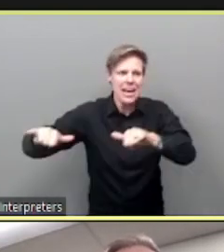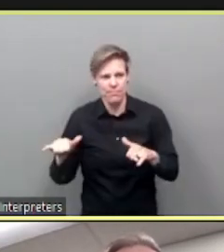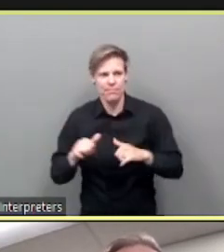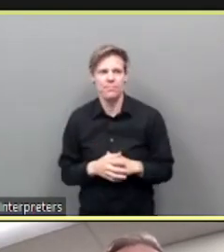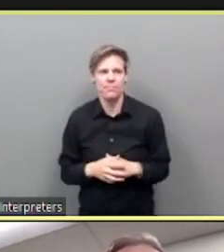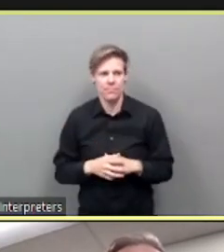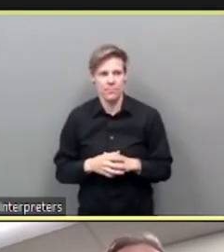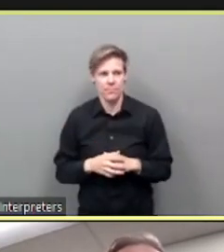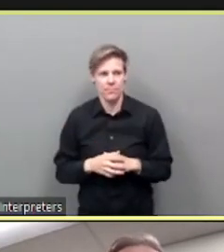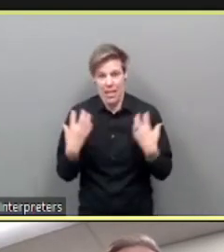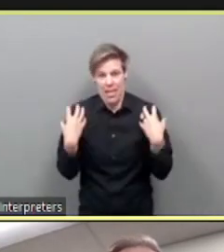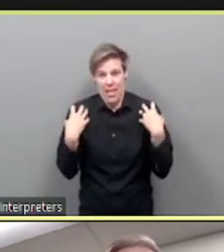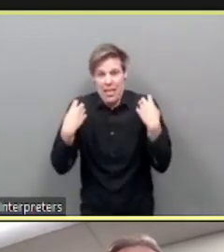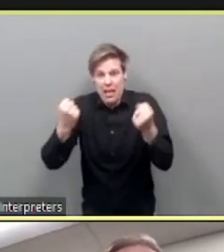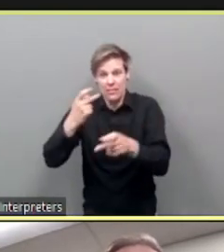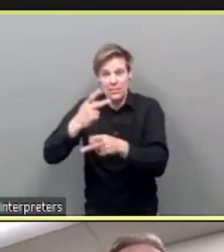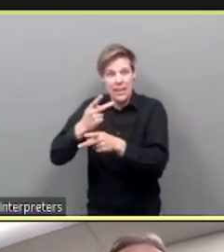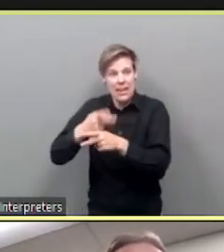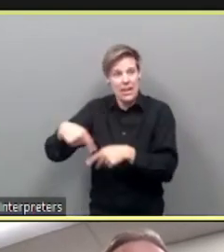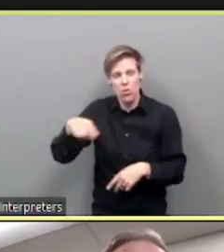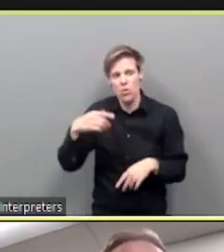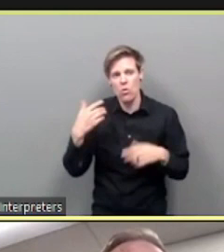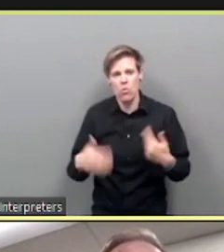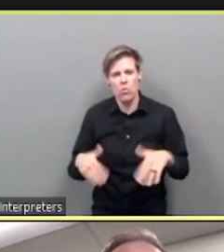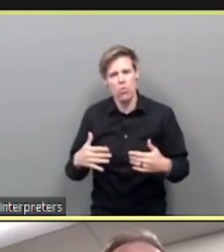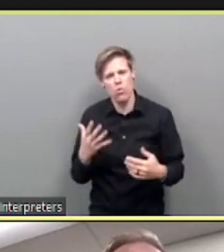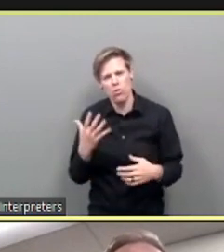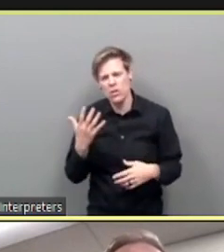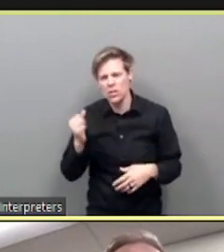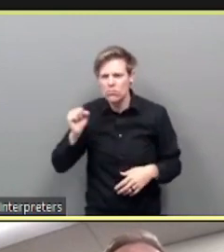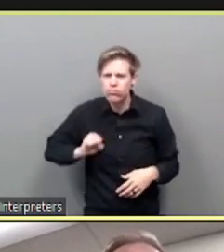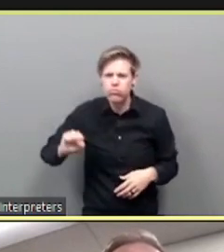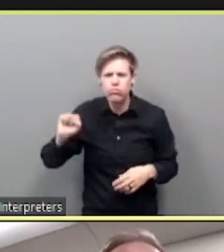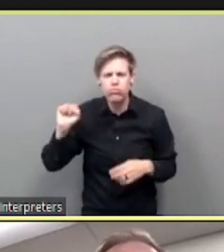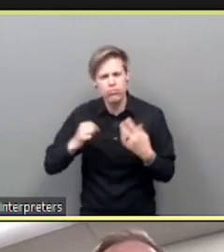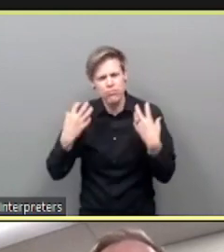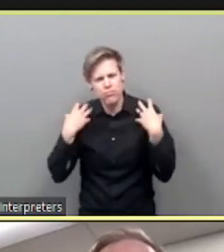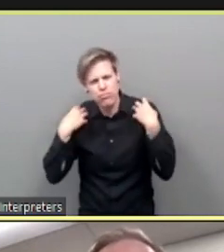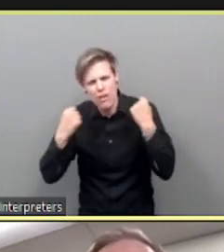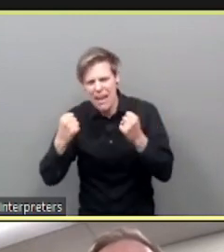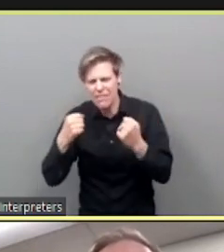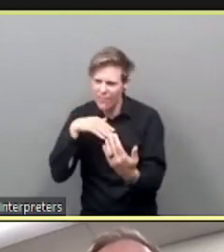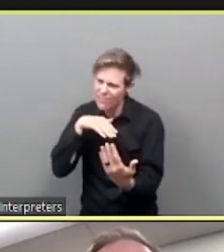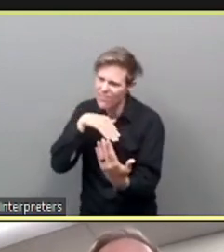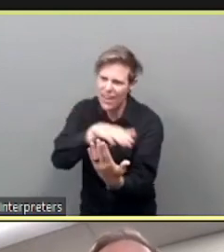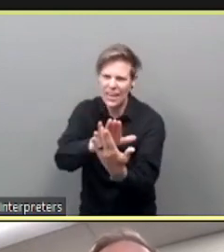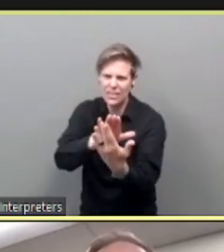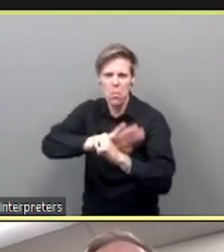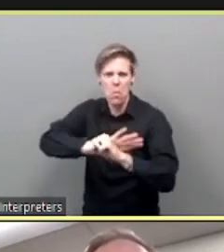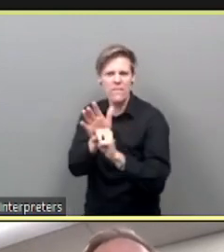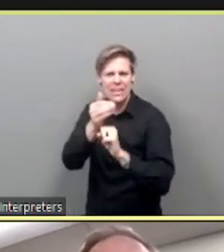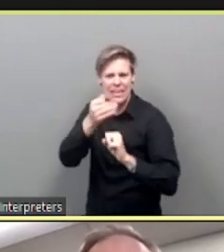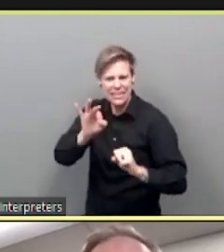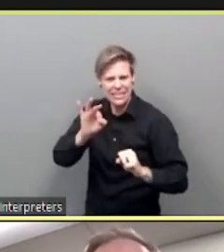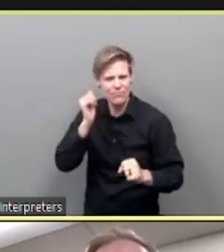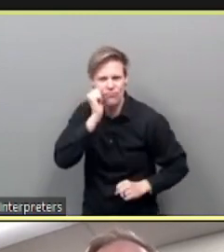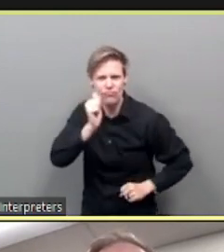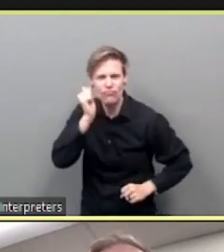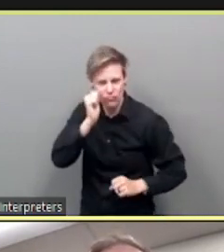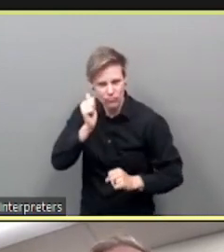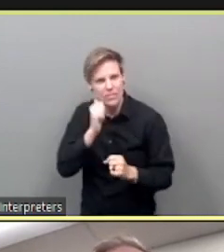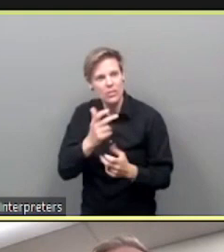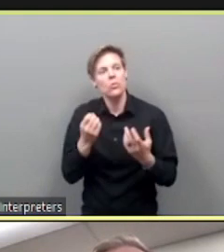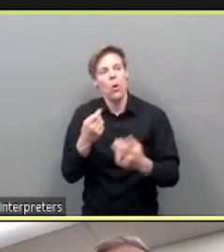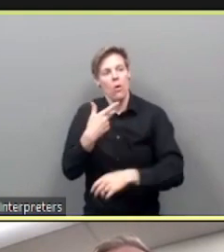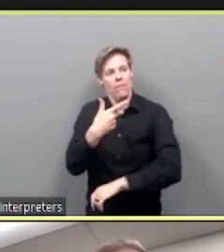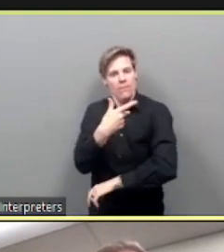amazingly brave through the whole first part of the pandemic until the vaccination came out. You could see everyone in healthcare